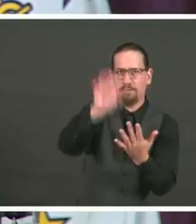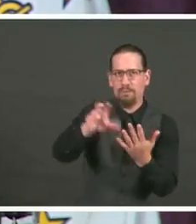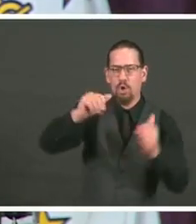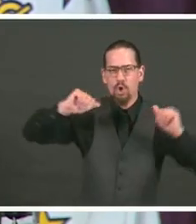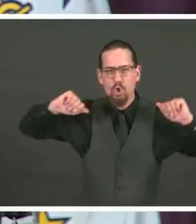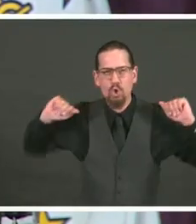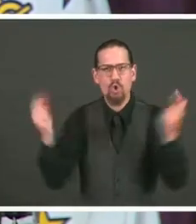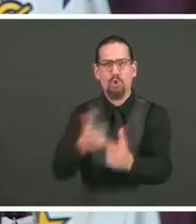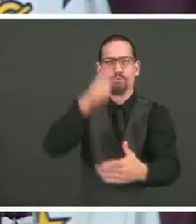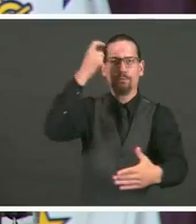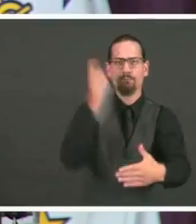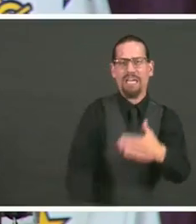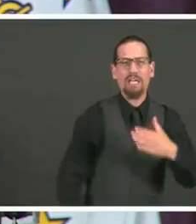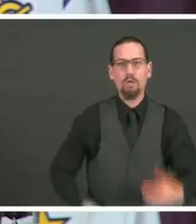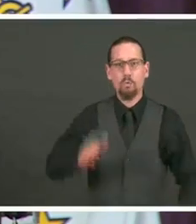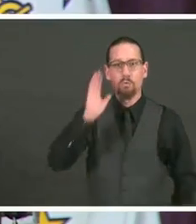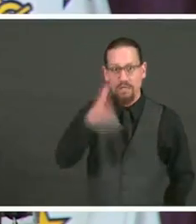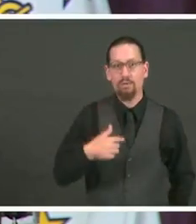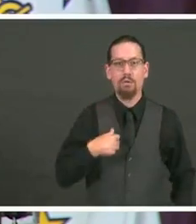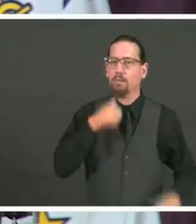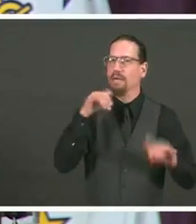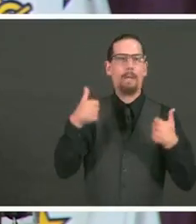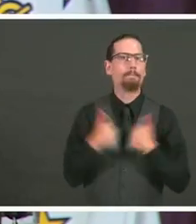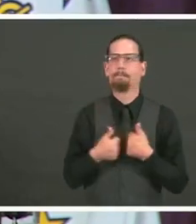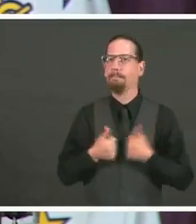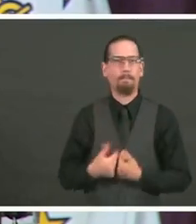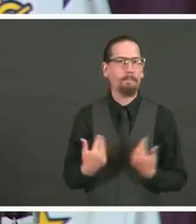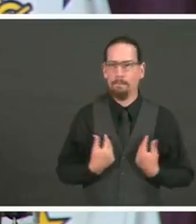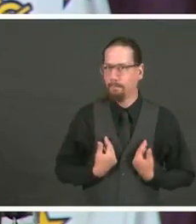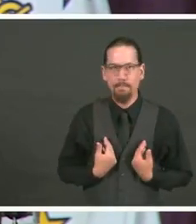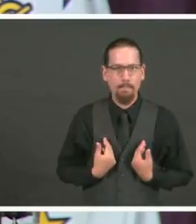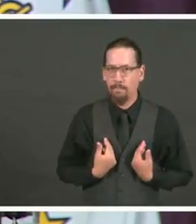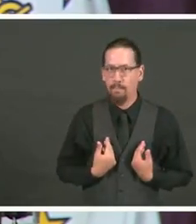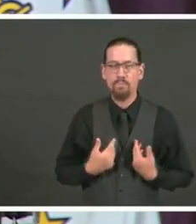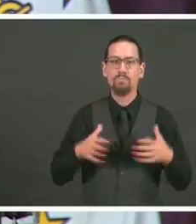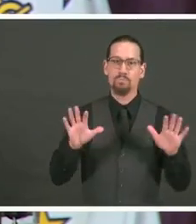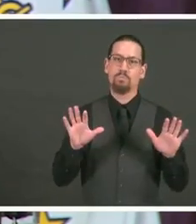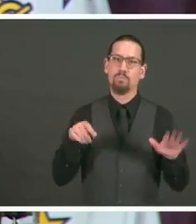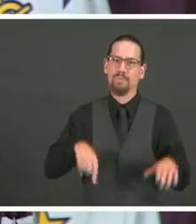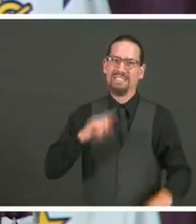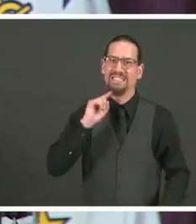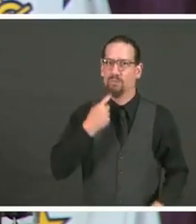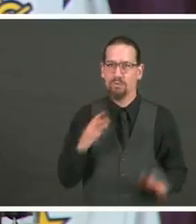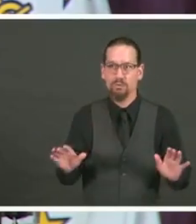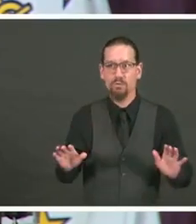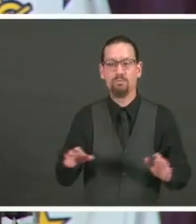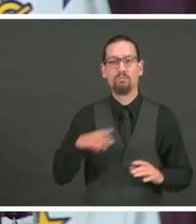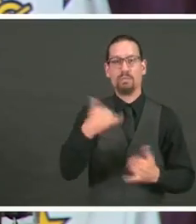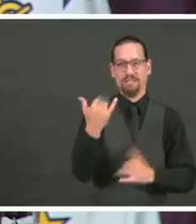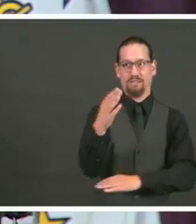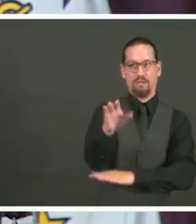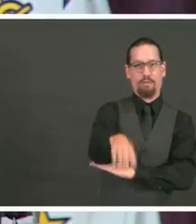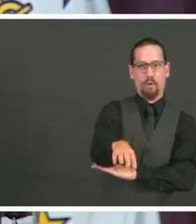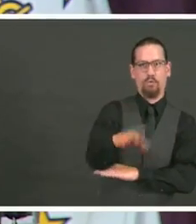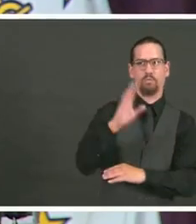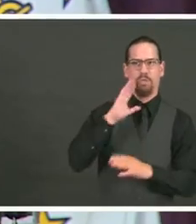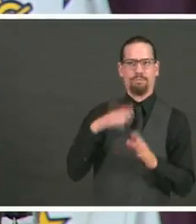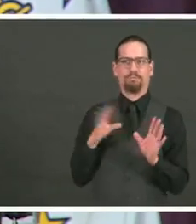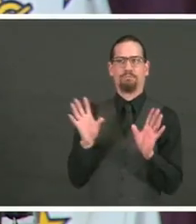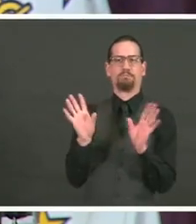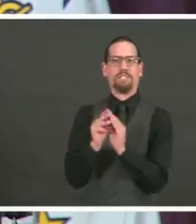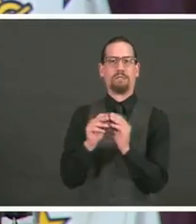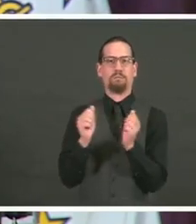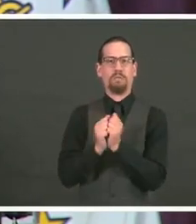this. To every mayor in Rhode Island, I'm talking to the mayors later today, we need the mayor's help as